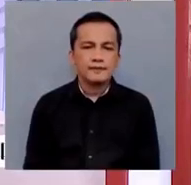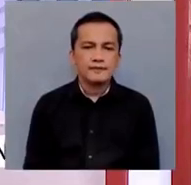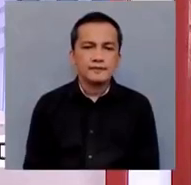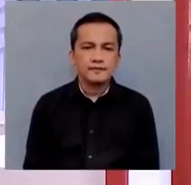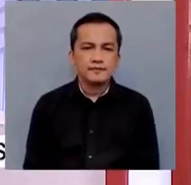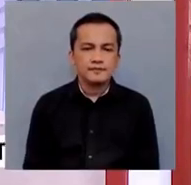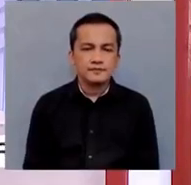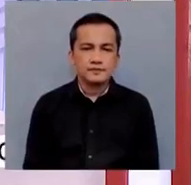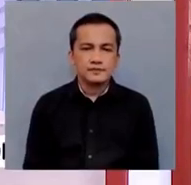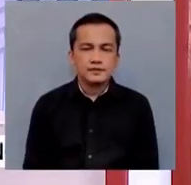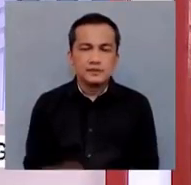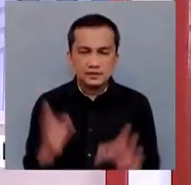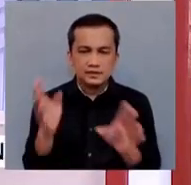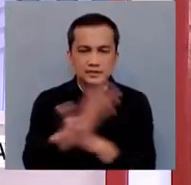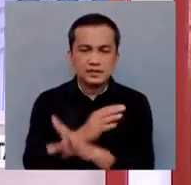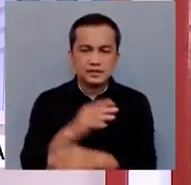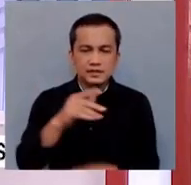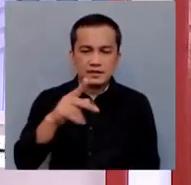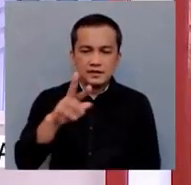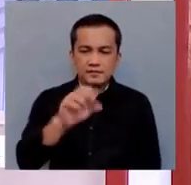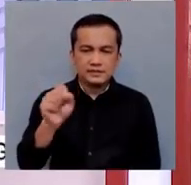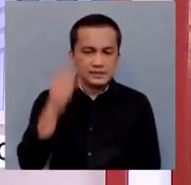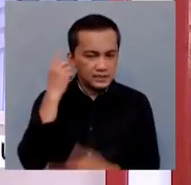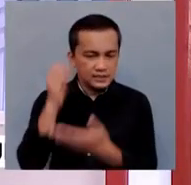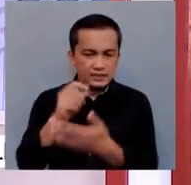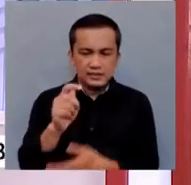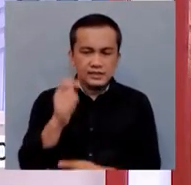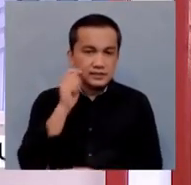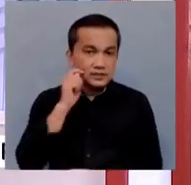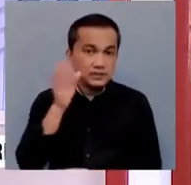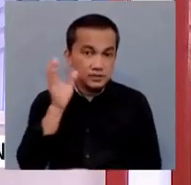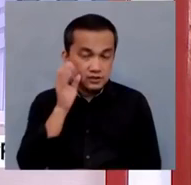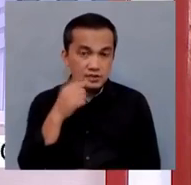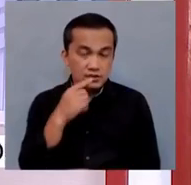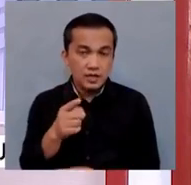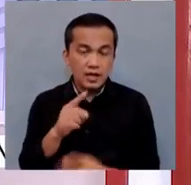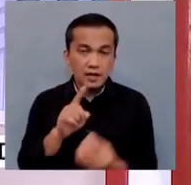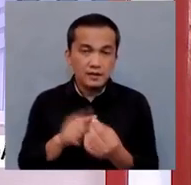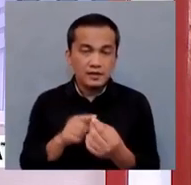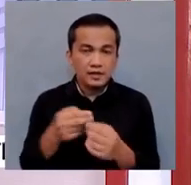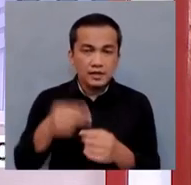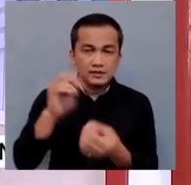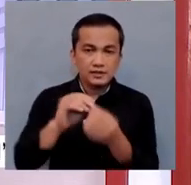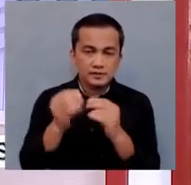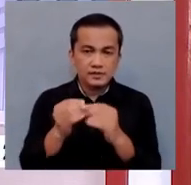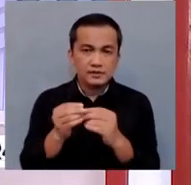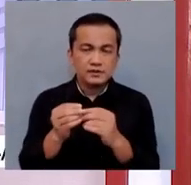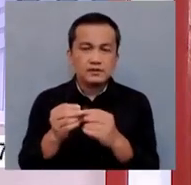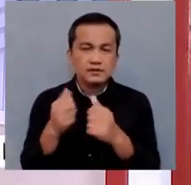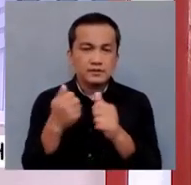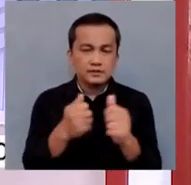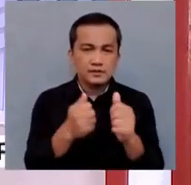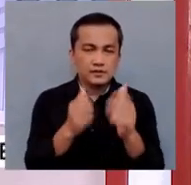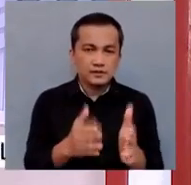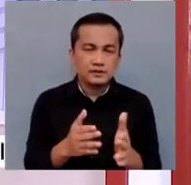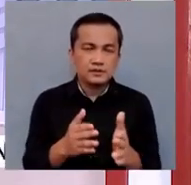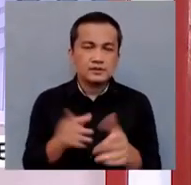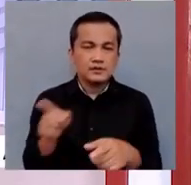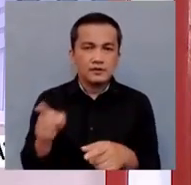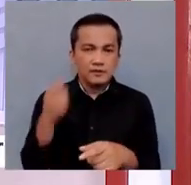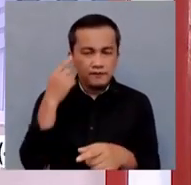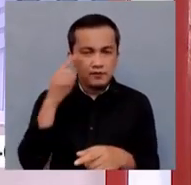Incoming Press Secretary Trixie Cruz Angeles says high engagement and number of followers may be used as basis for the